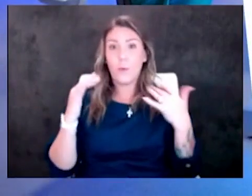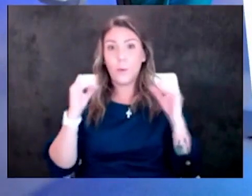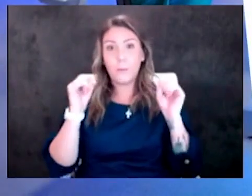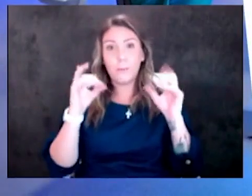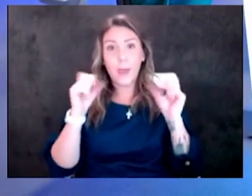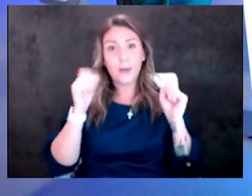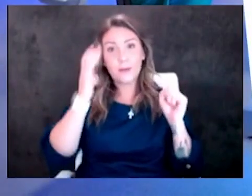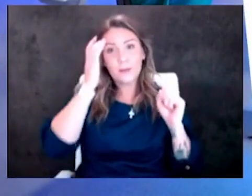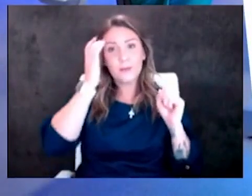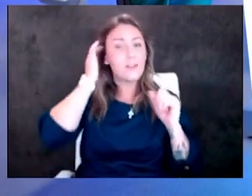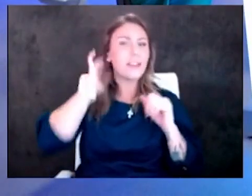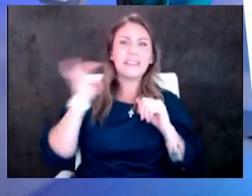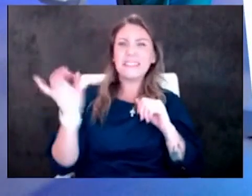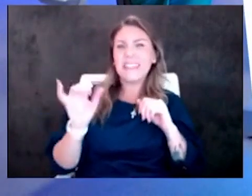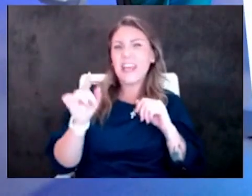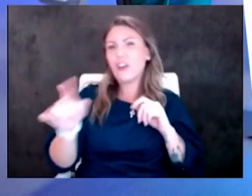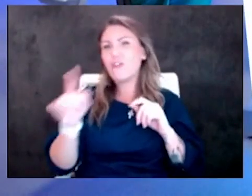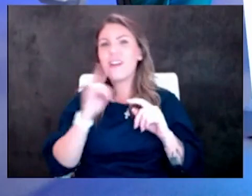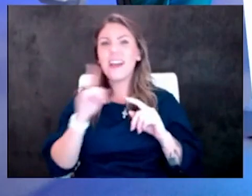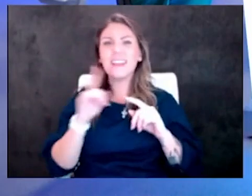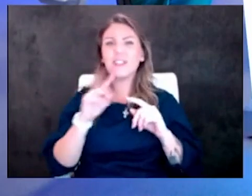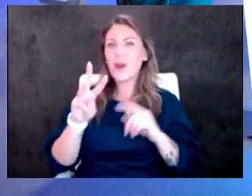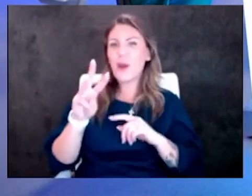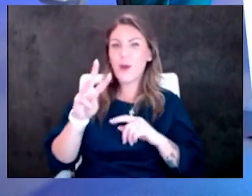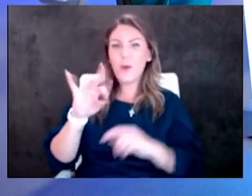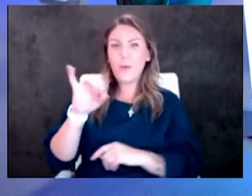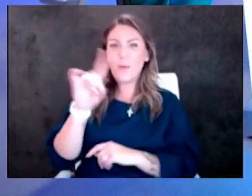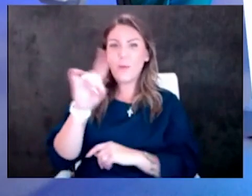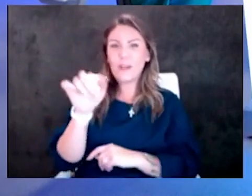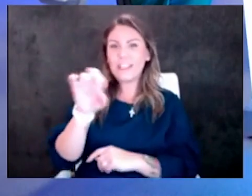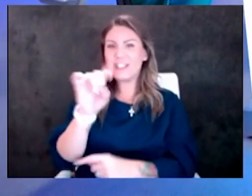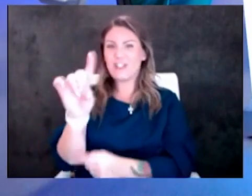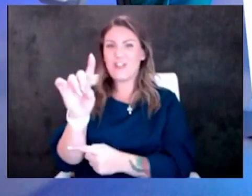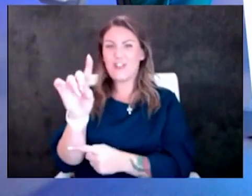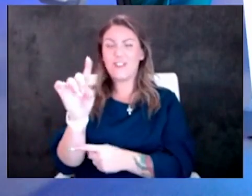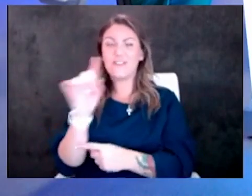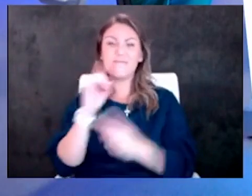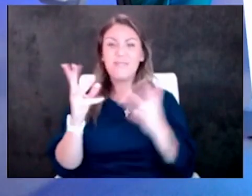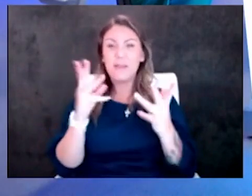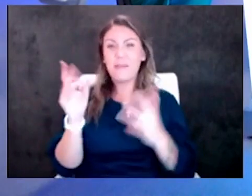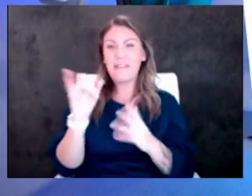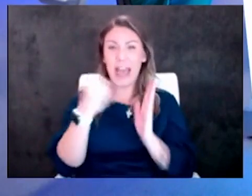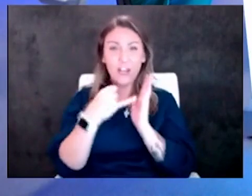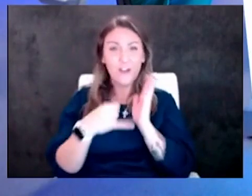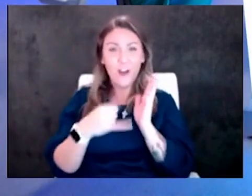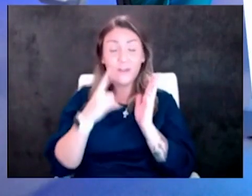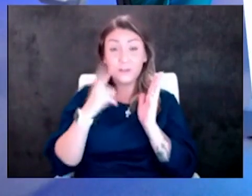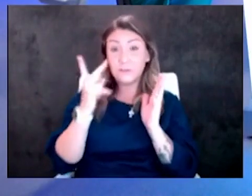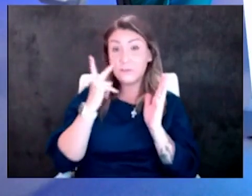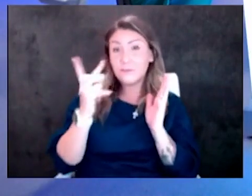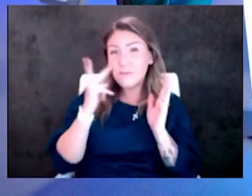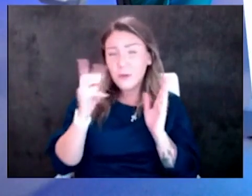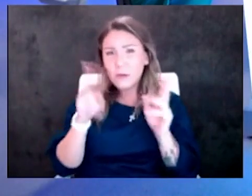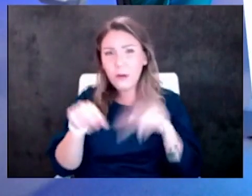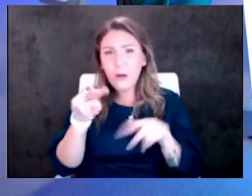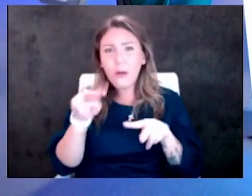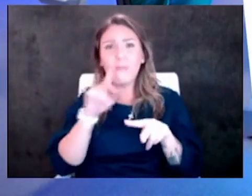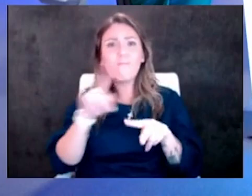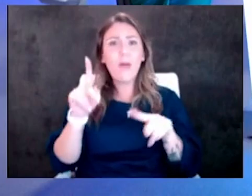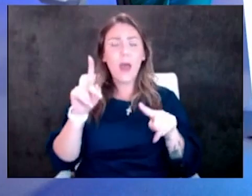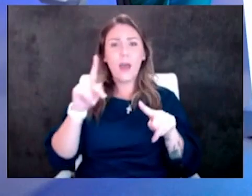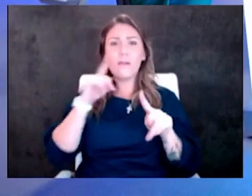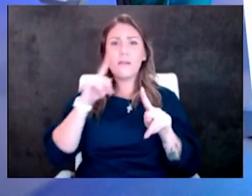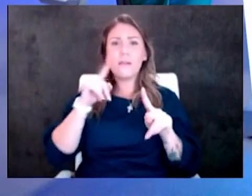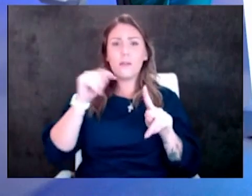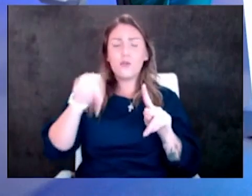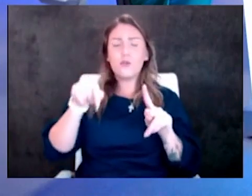like wizards here. I'm just saying because maybe y'all are just like artists. Because I look at that and you talked about that depth perception and how you have to see these things in